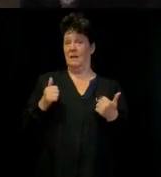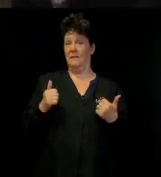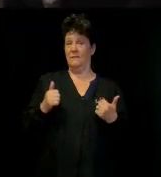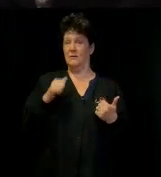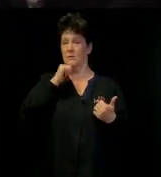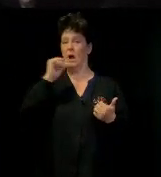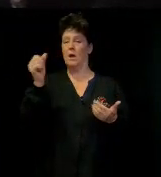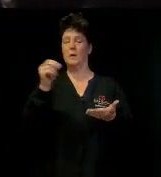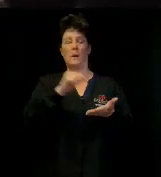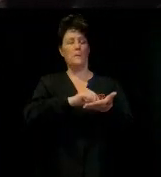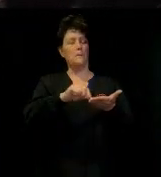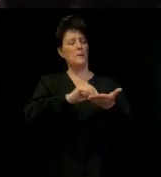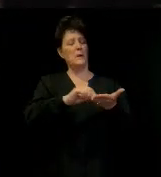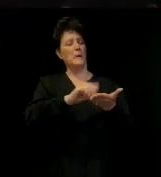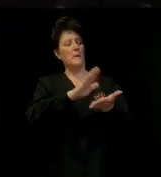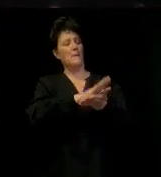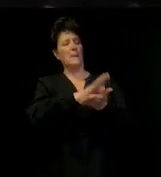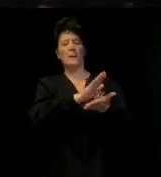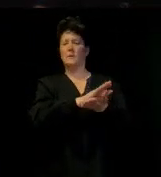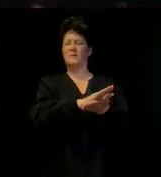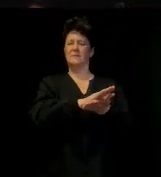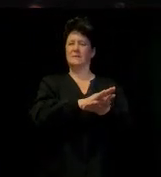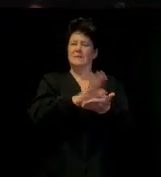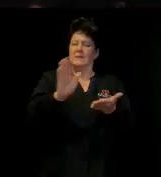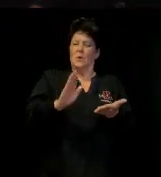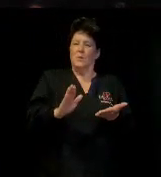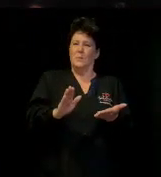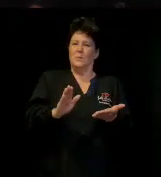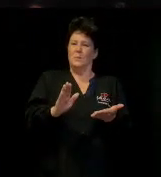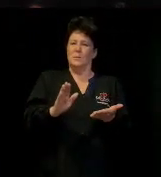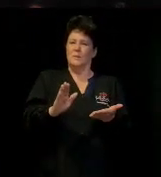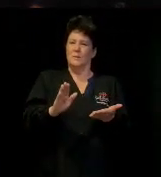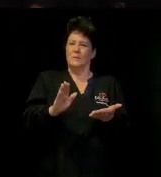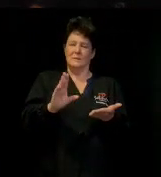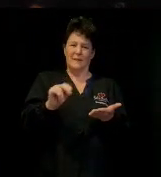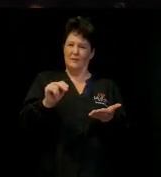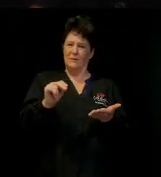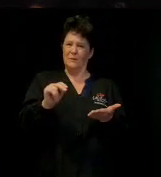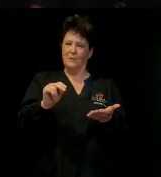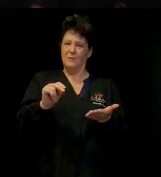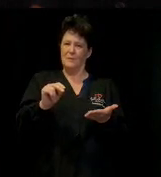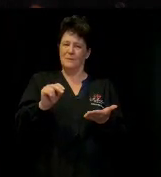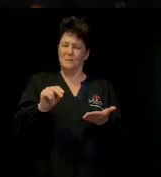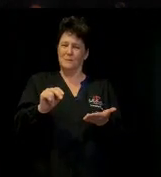discovered from the superior realm of knowing that you have the heart of God.